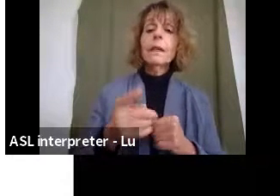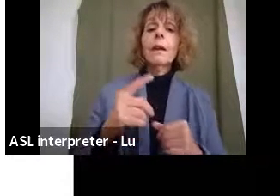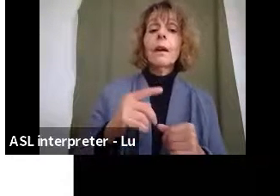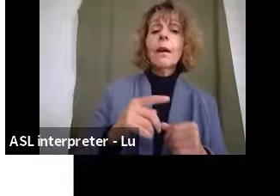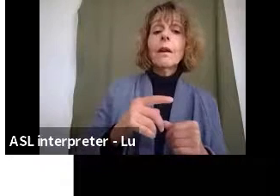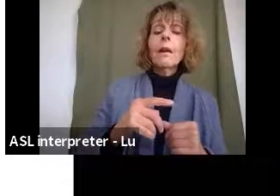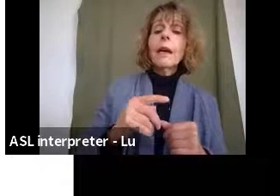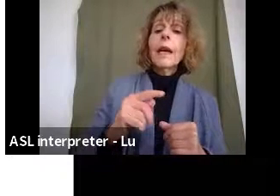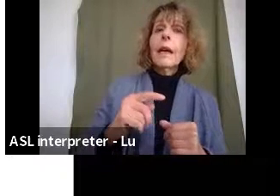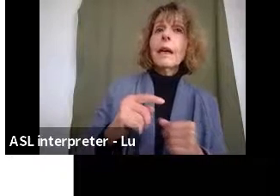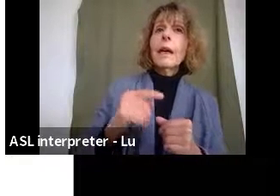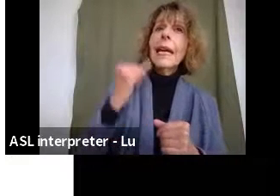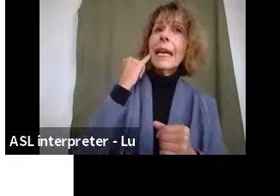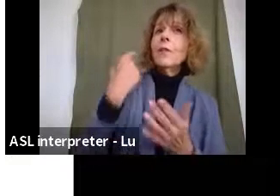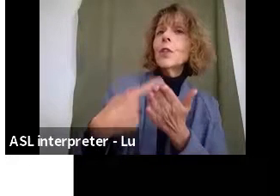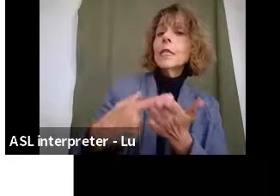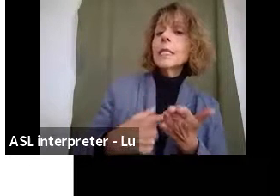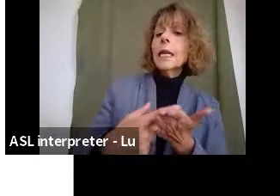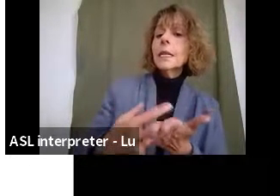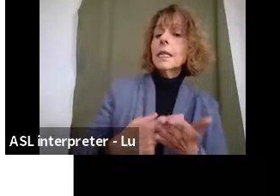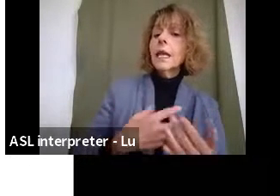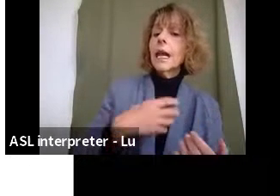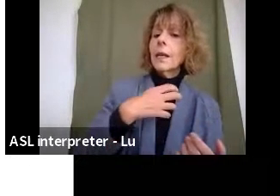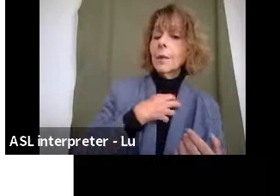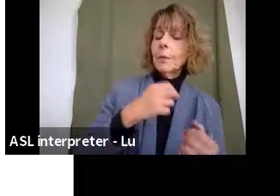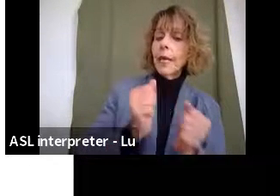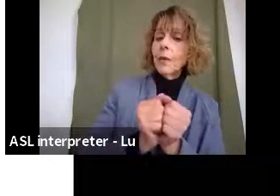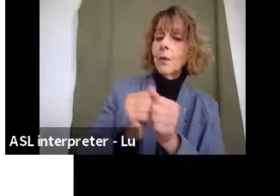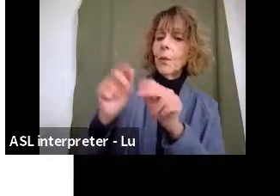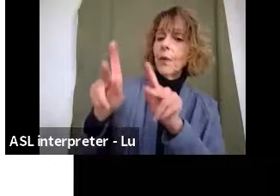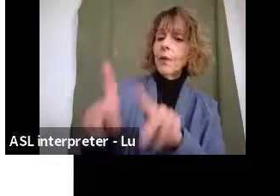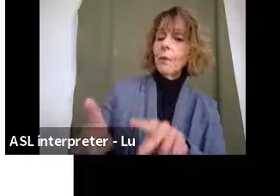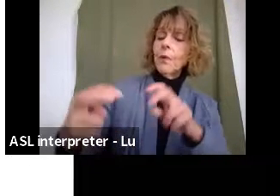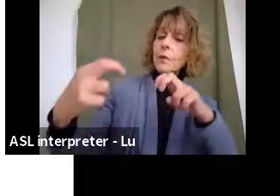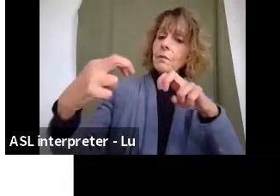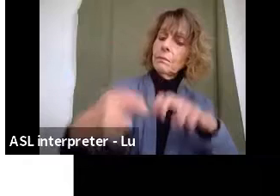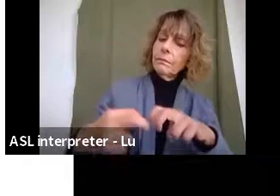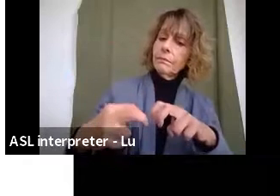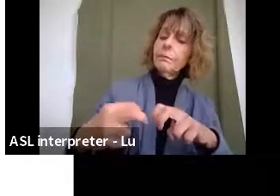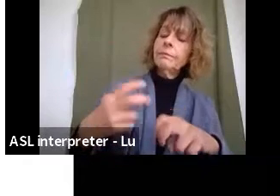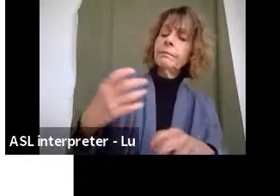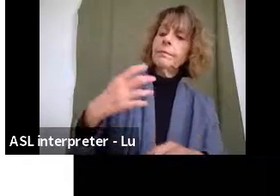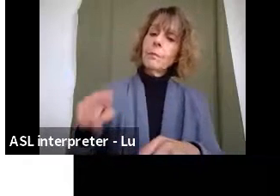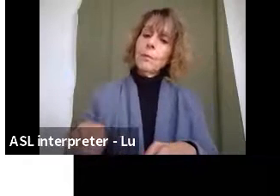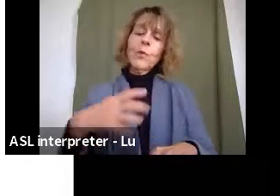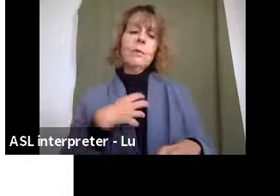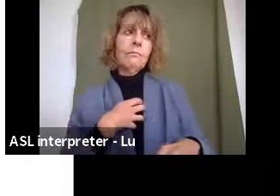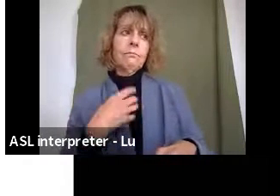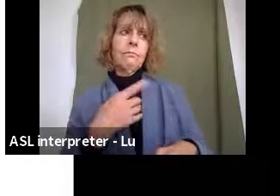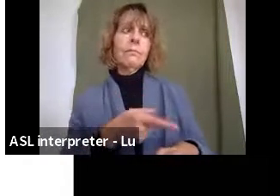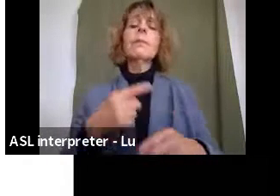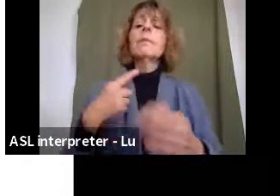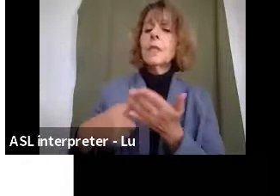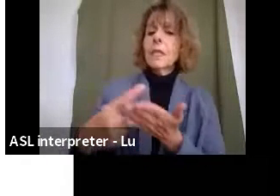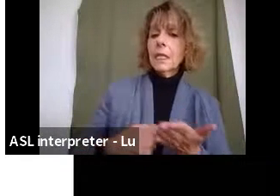yes or no. It always would make sense to have kind of an interactive process to discuss the person's complaint. That might be another